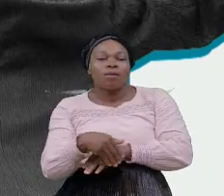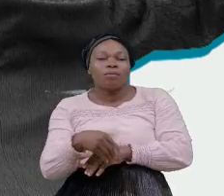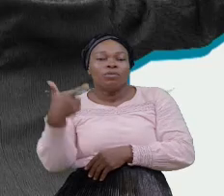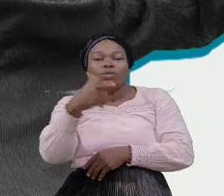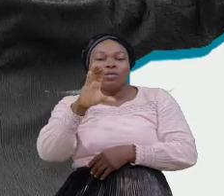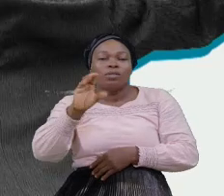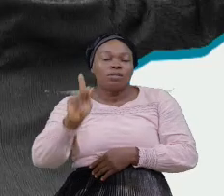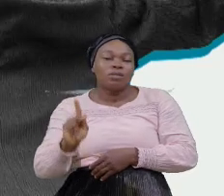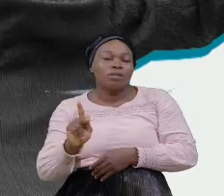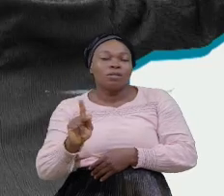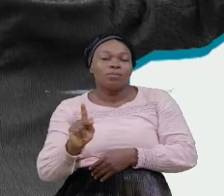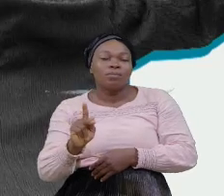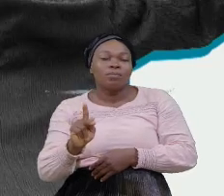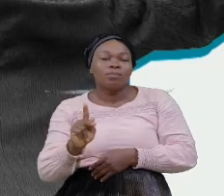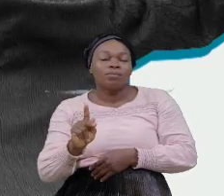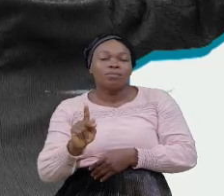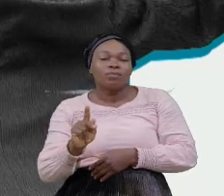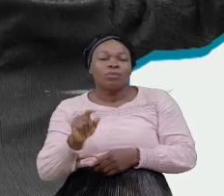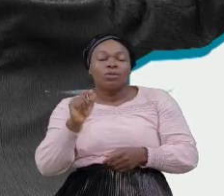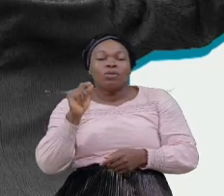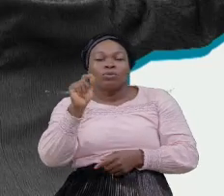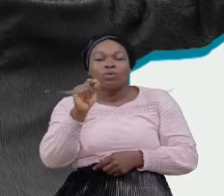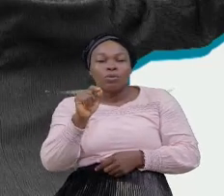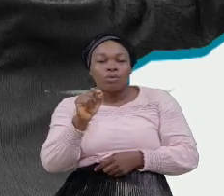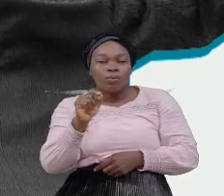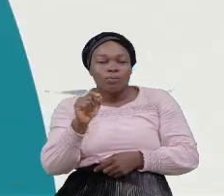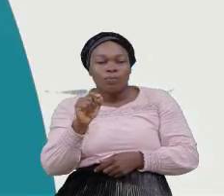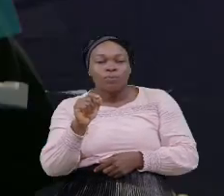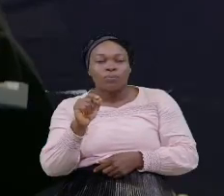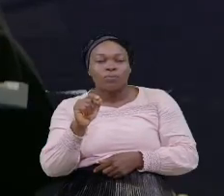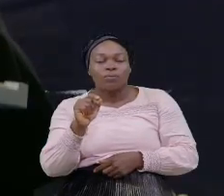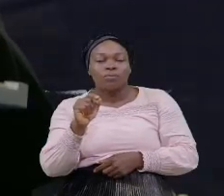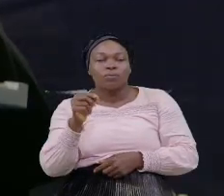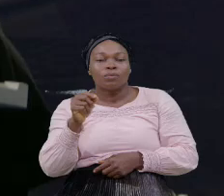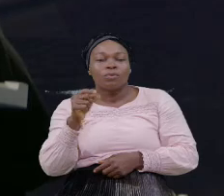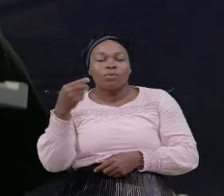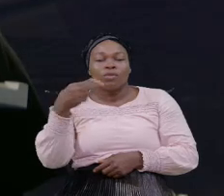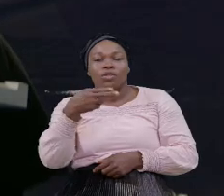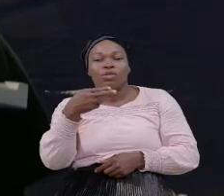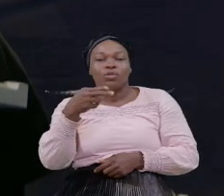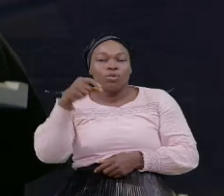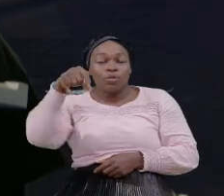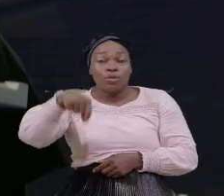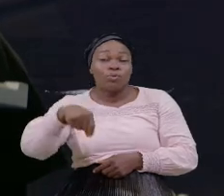gck.org/connect, below the player. Just click on it and fill the form